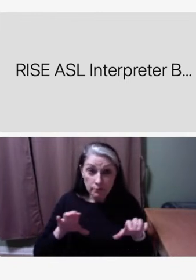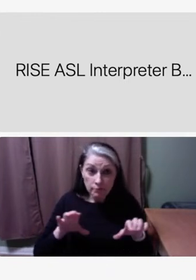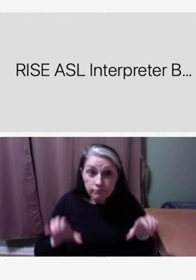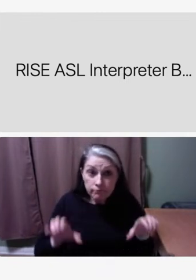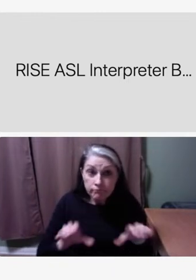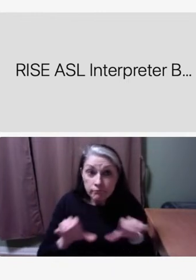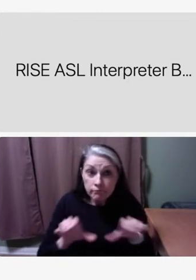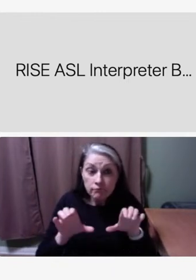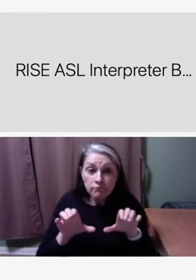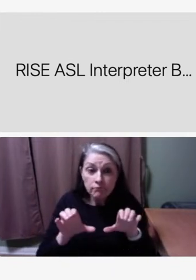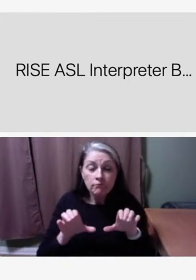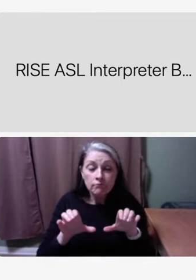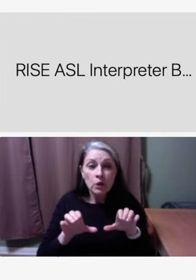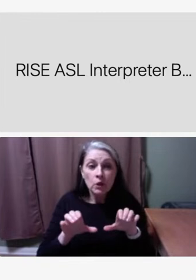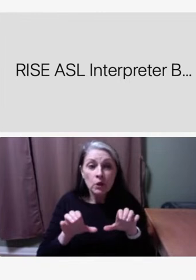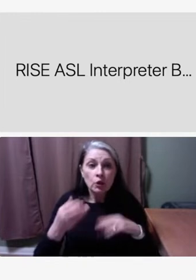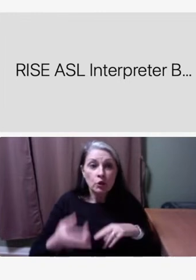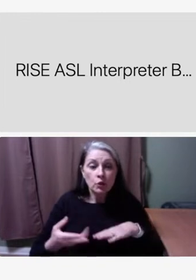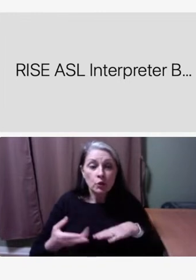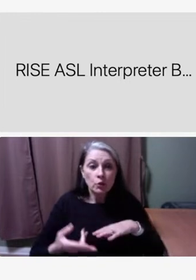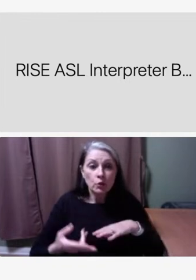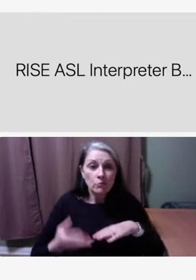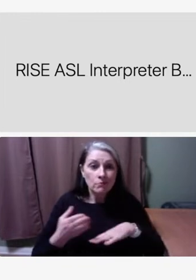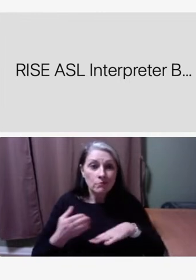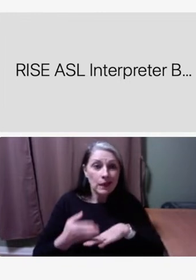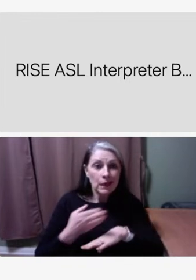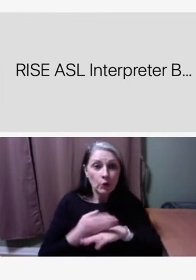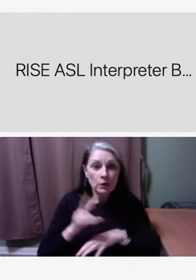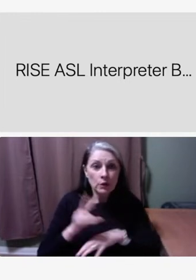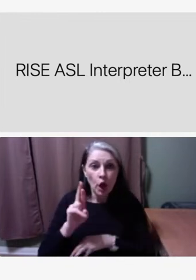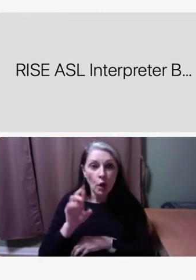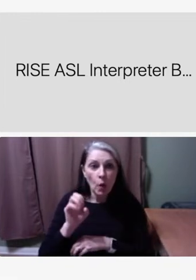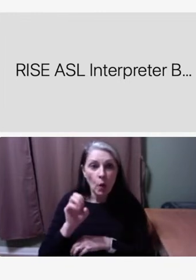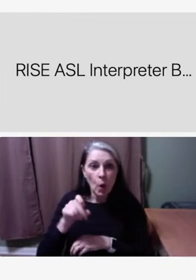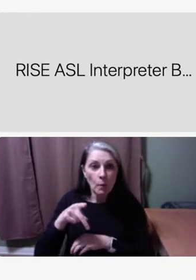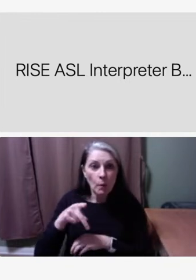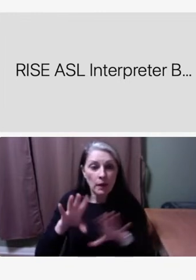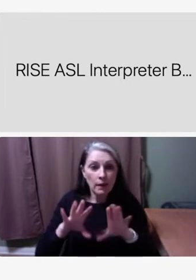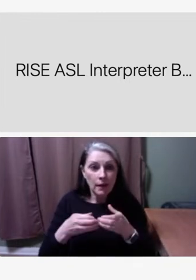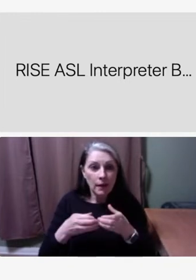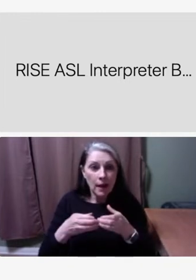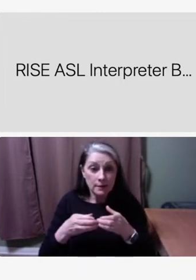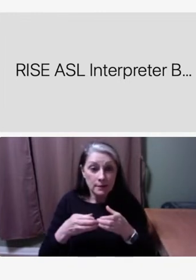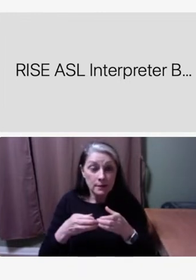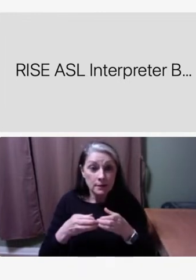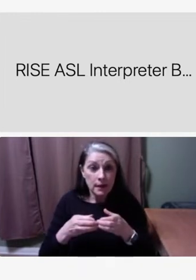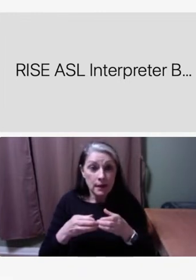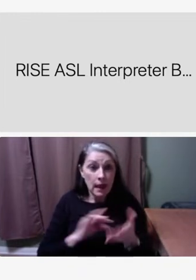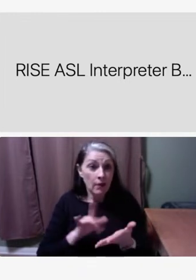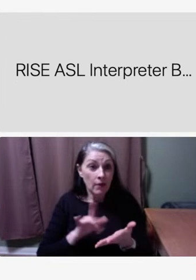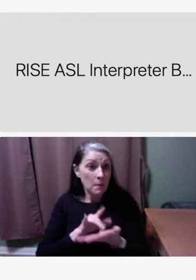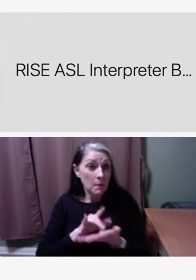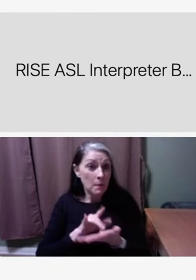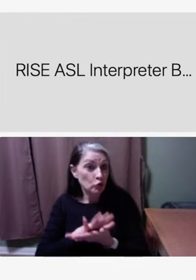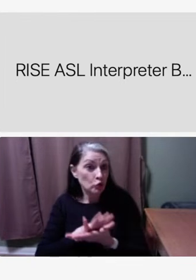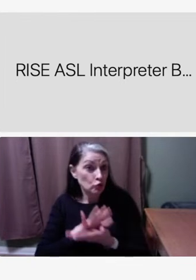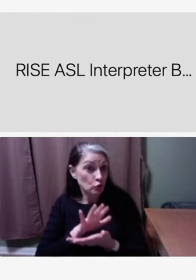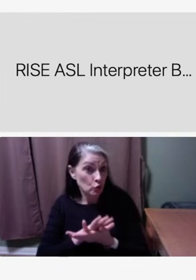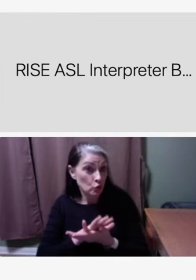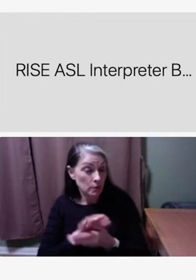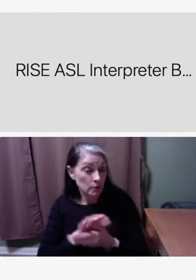increase ROP courses and classes at our middle schools. I really believe